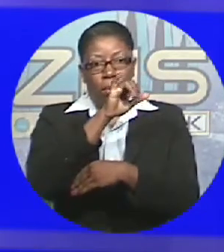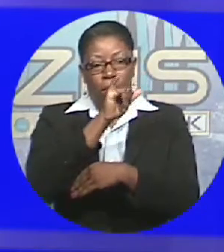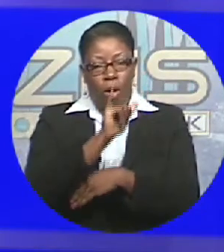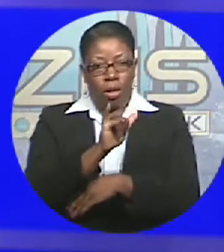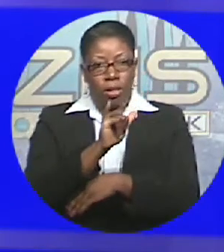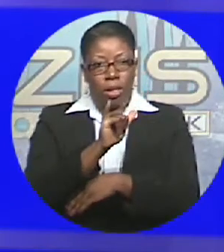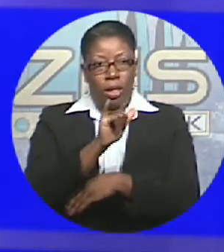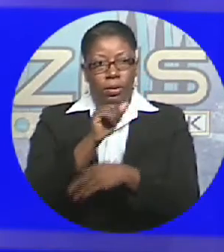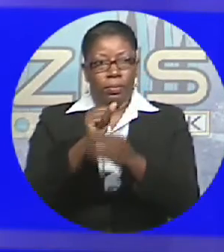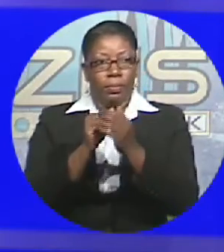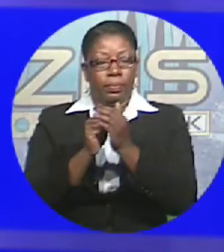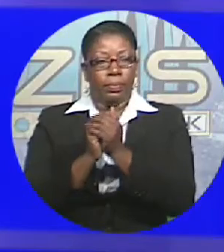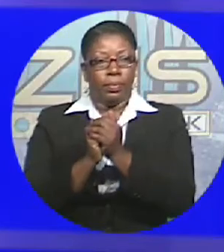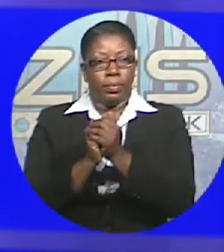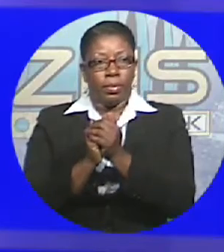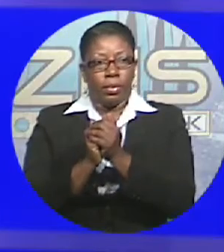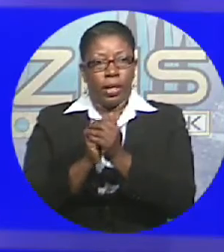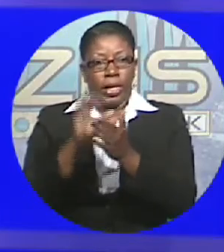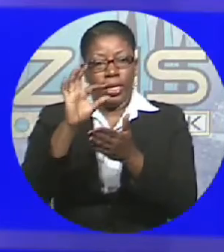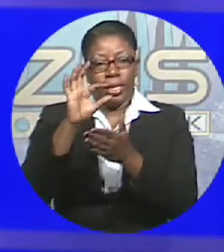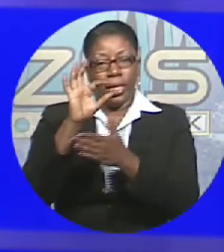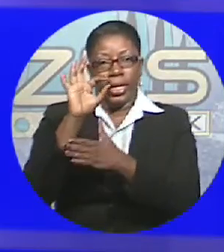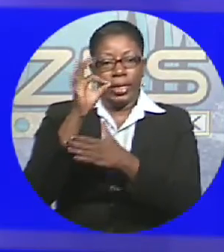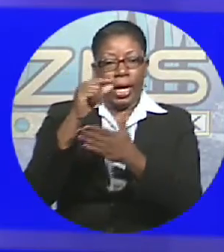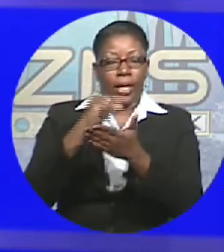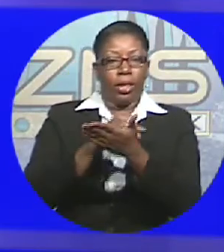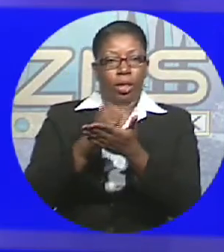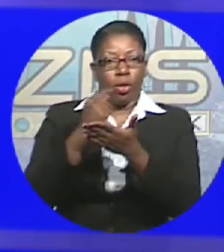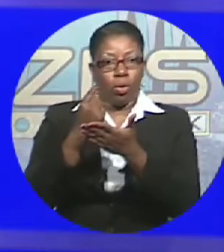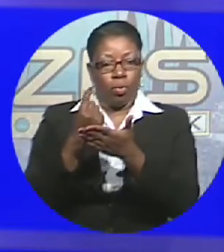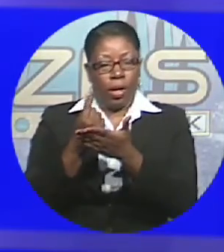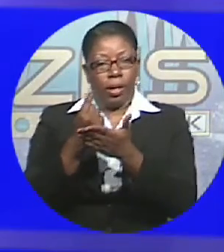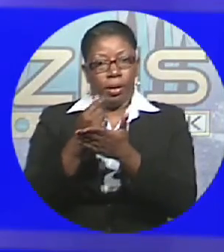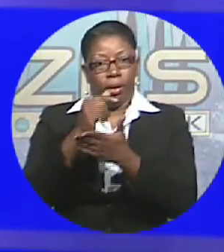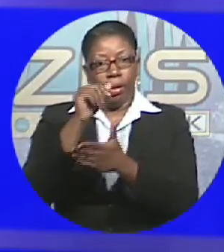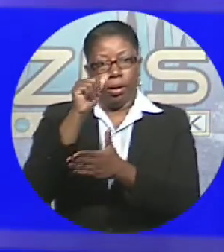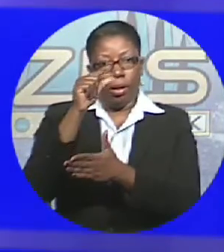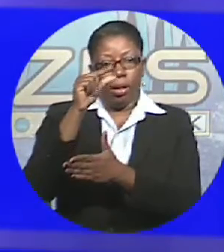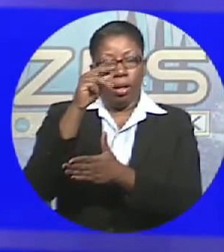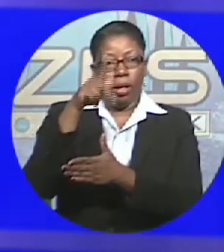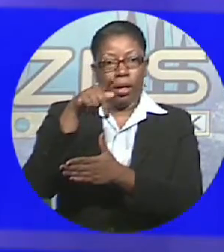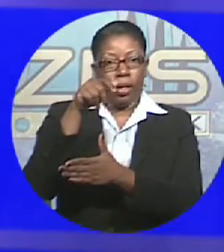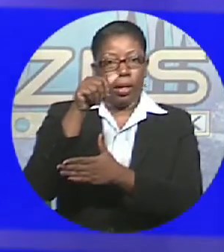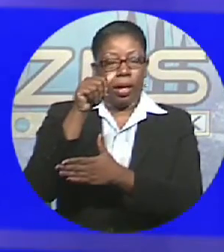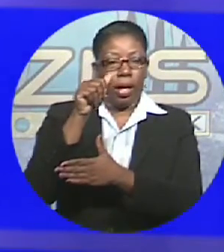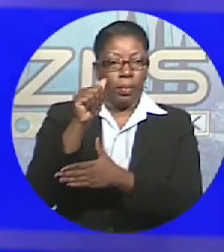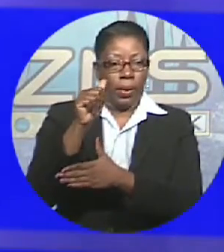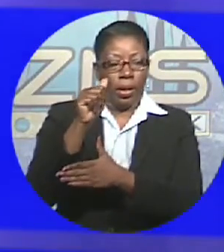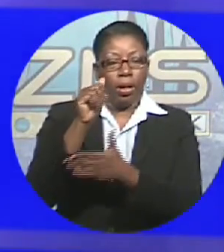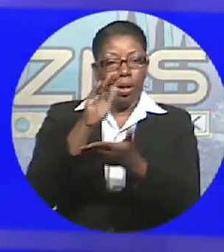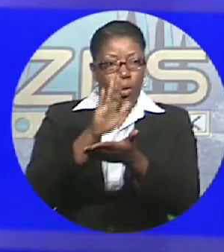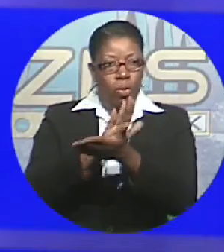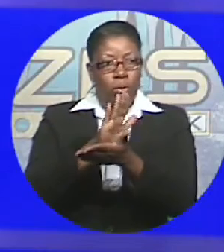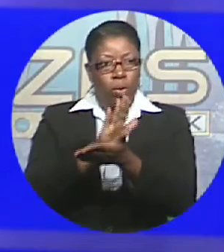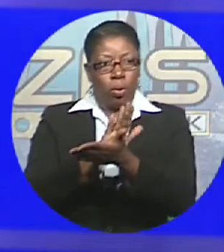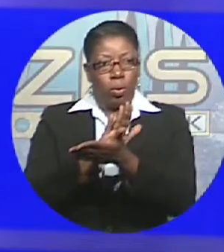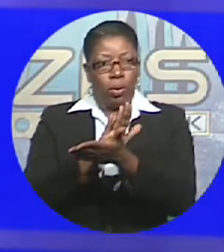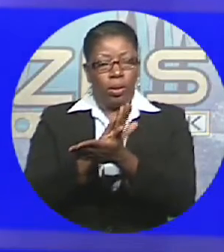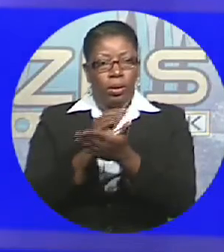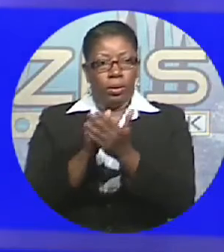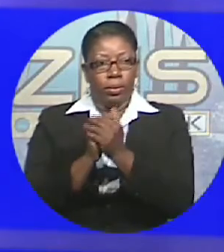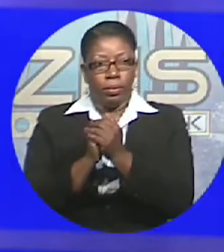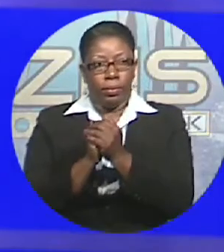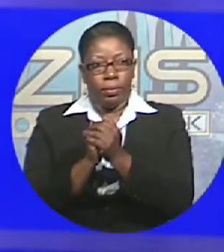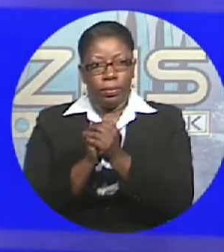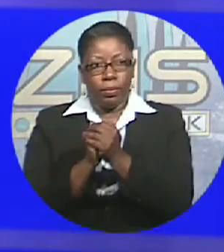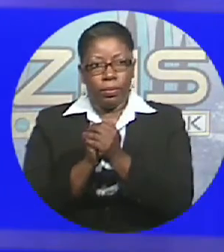6'3", 175-pound 9th grader from Agape Christian in Abaco. Now, to keep up to date with the top 50, you can